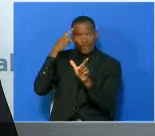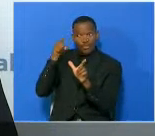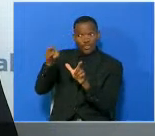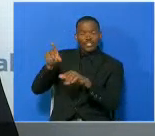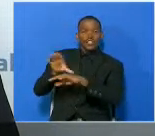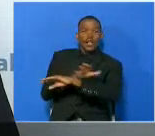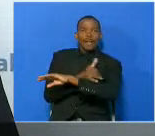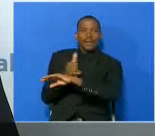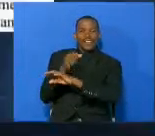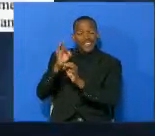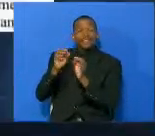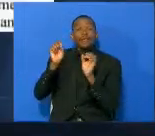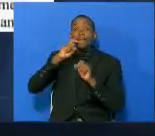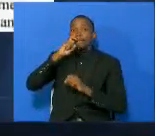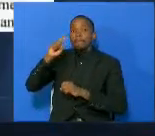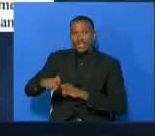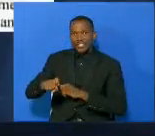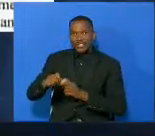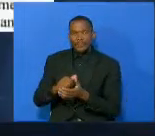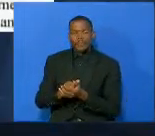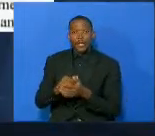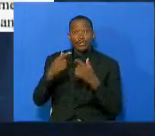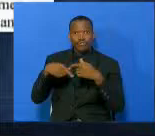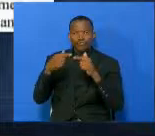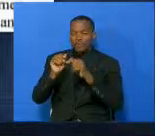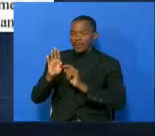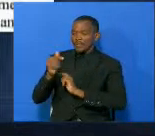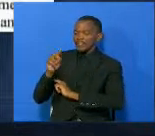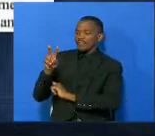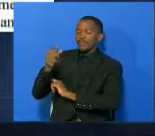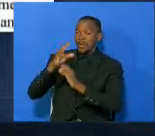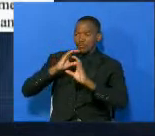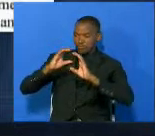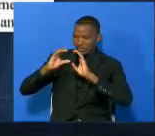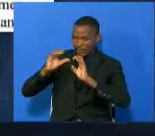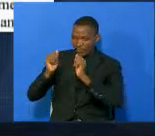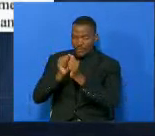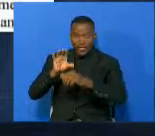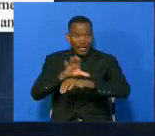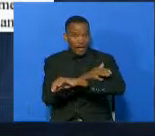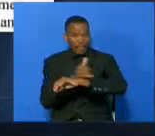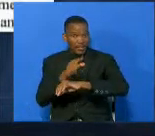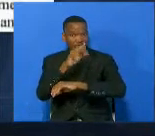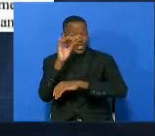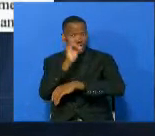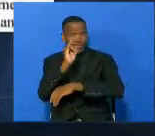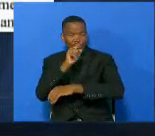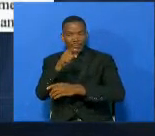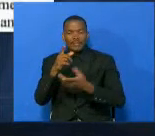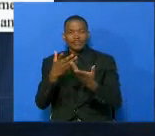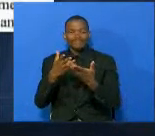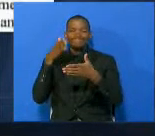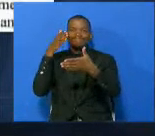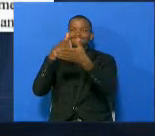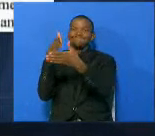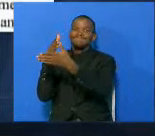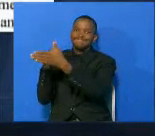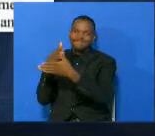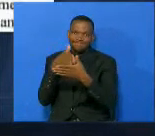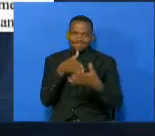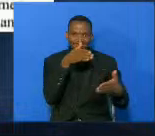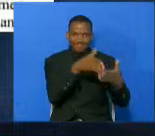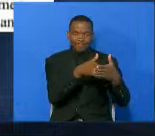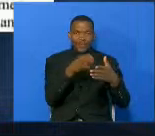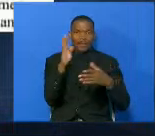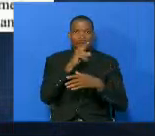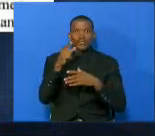company if need be. Maiteko a Botswana Television go buisana le company dingwe tsa insurance a iteletse folletse ka